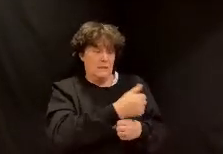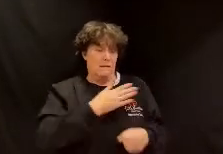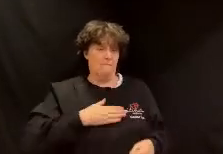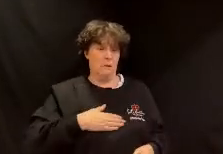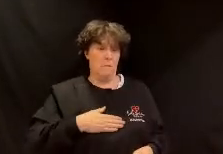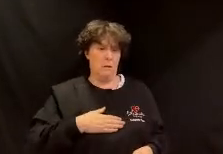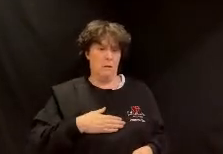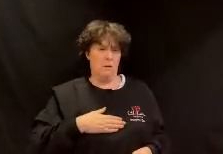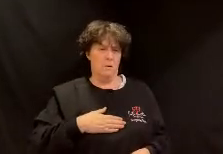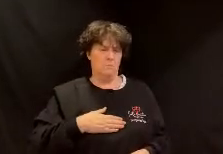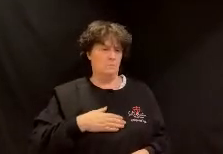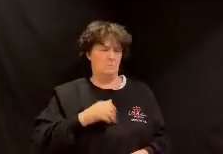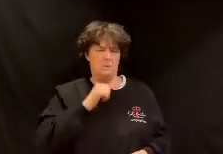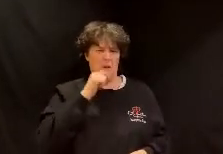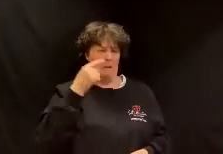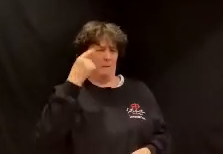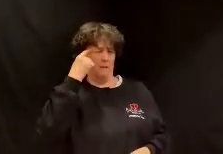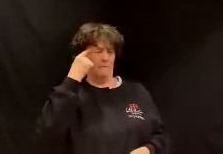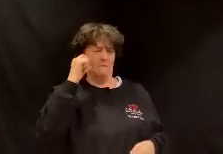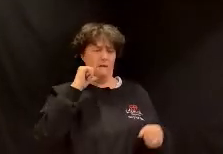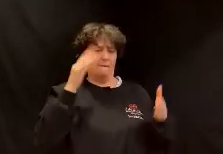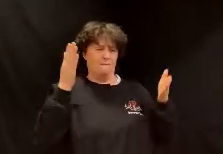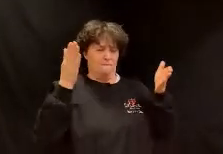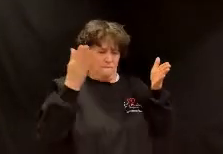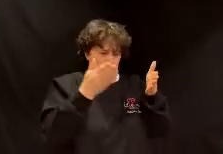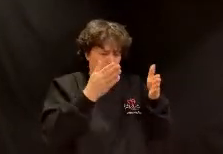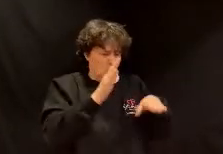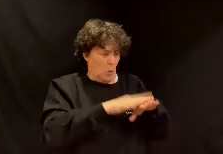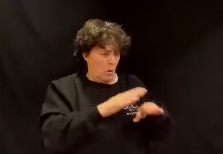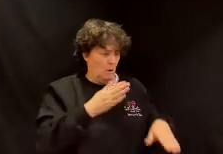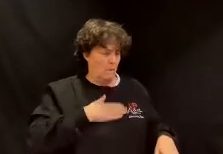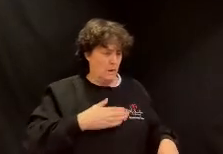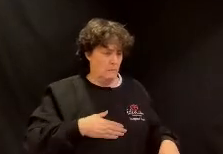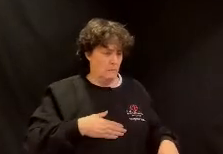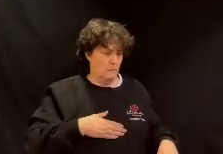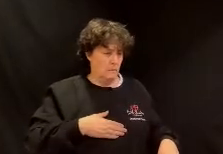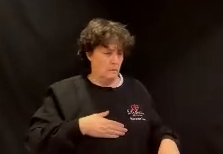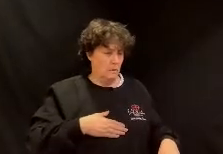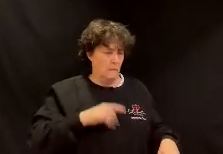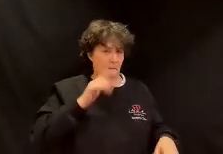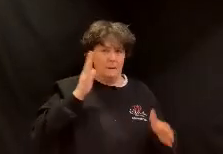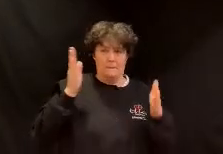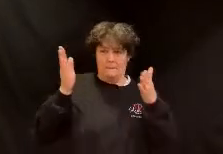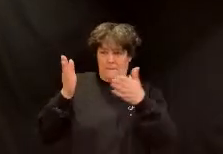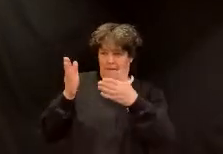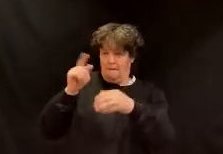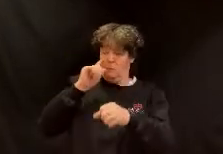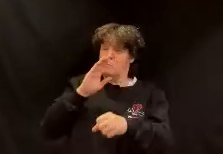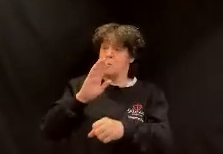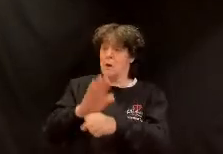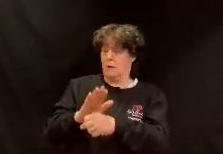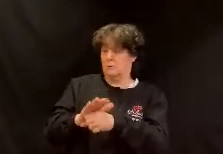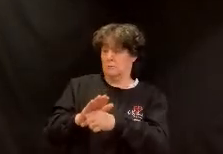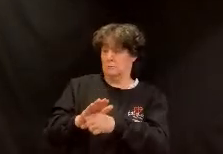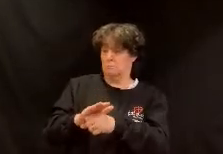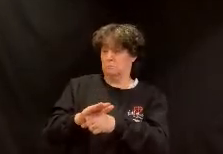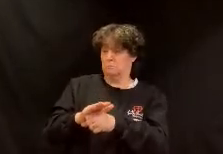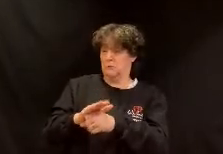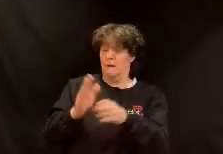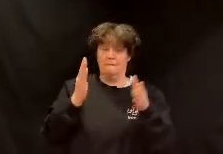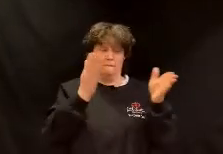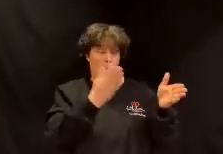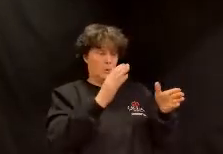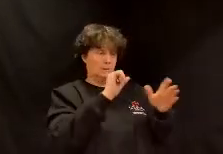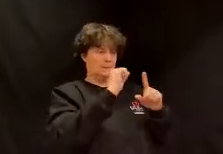considering? He didn't focus on his body. He focused on the promise. He didn't focus on the situation. He focused on